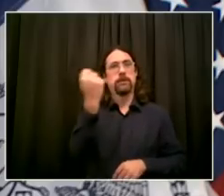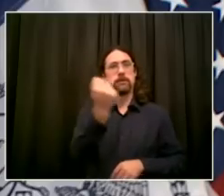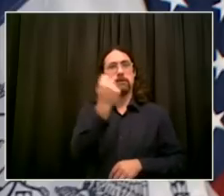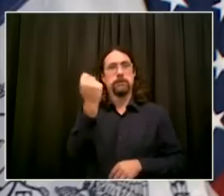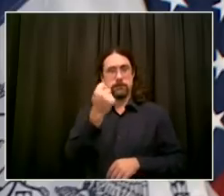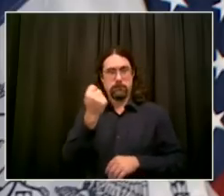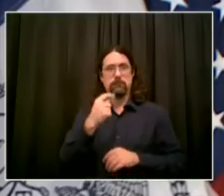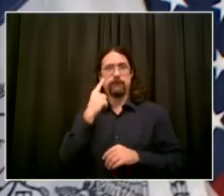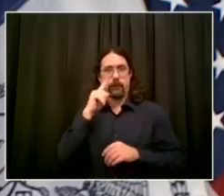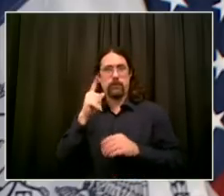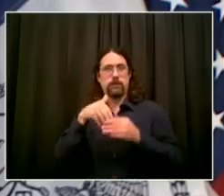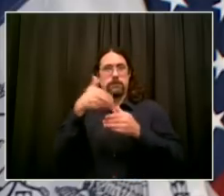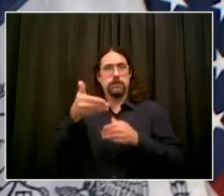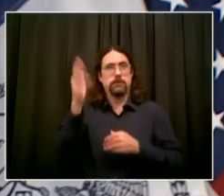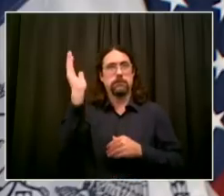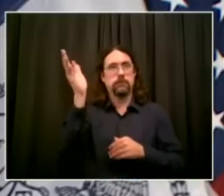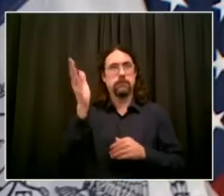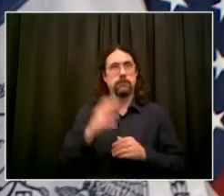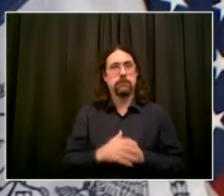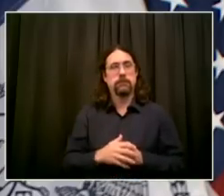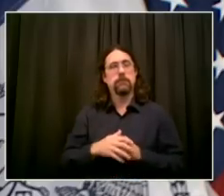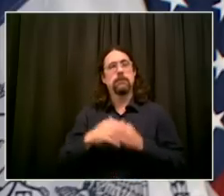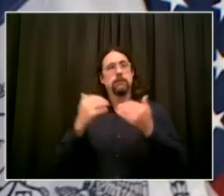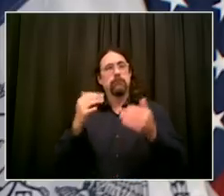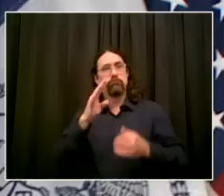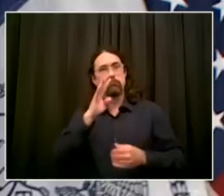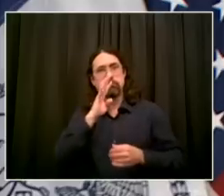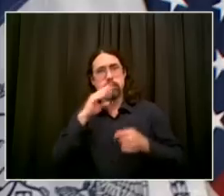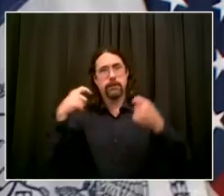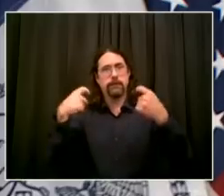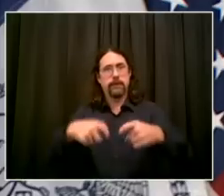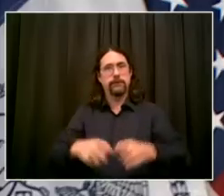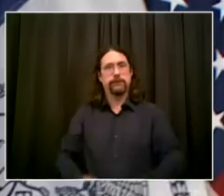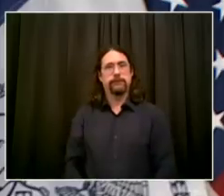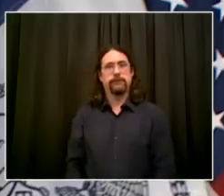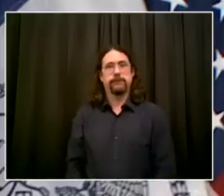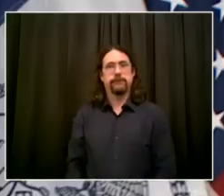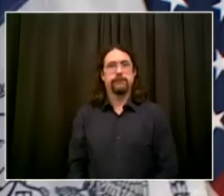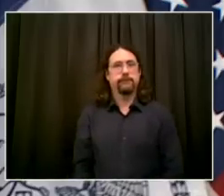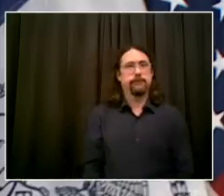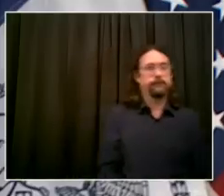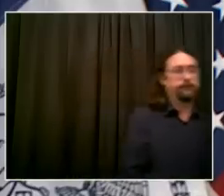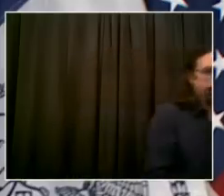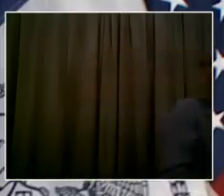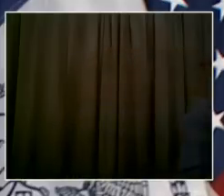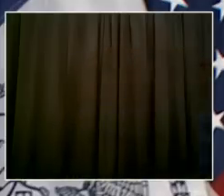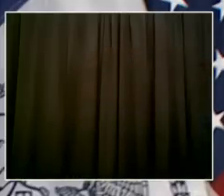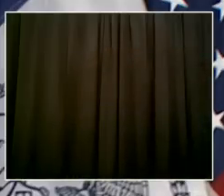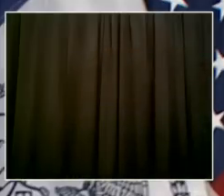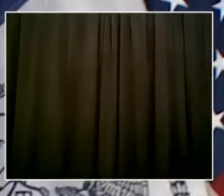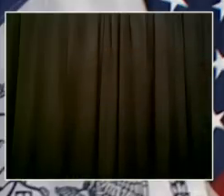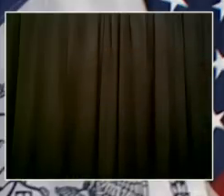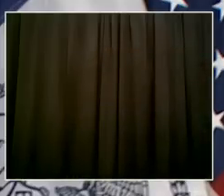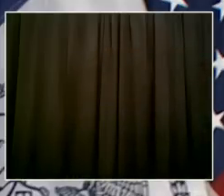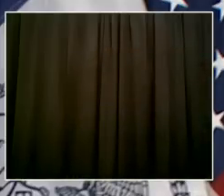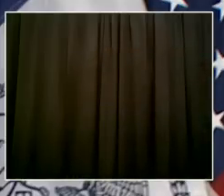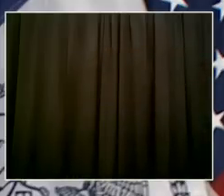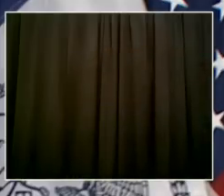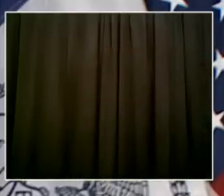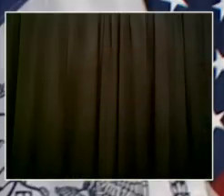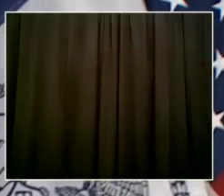Hoy iniciamos un cierre de escuelas y negocios no esenciales